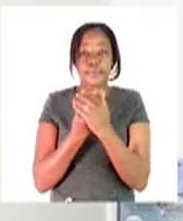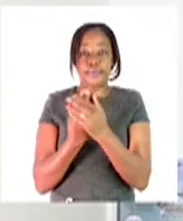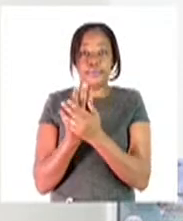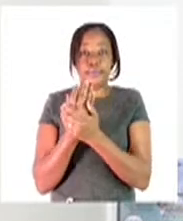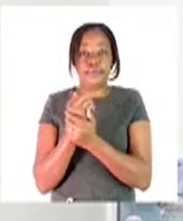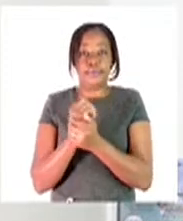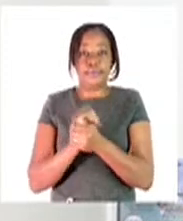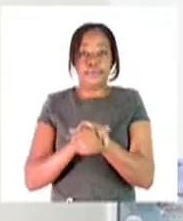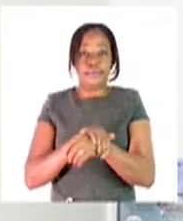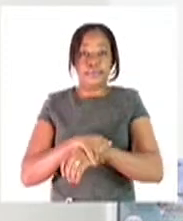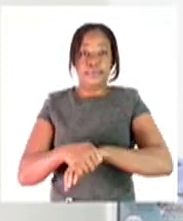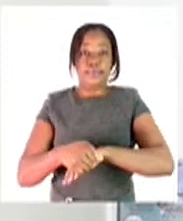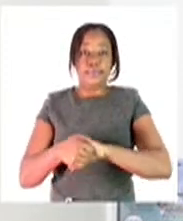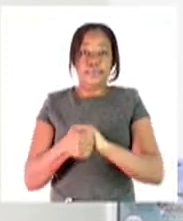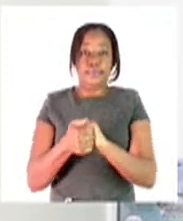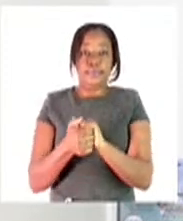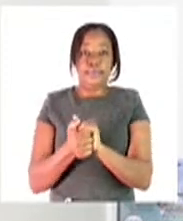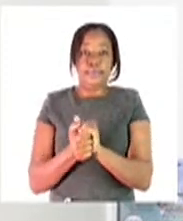rub out,